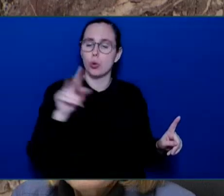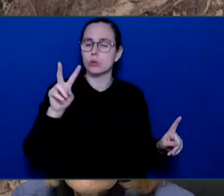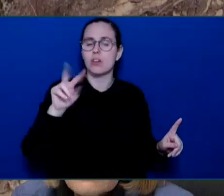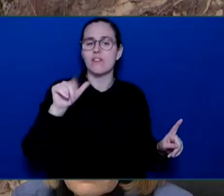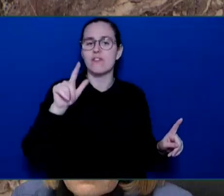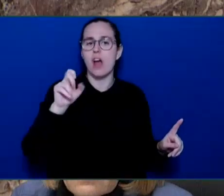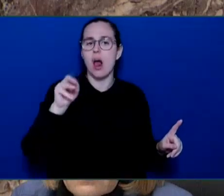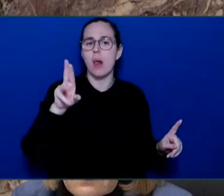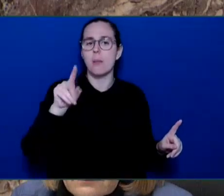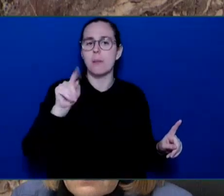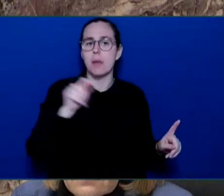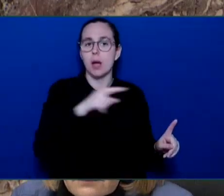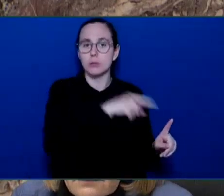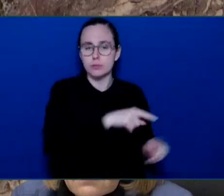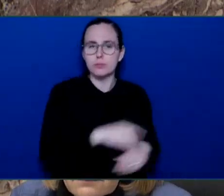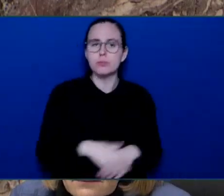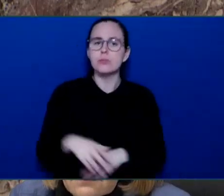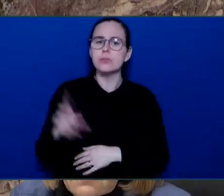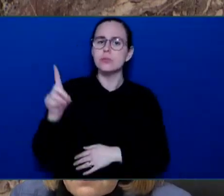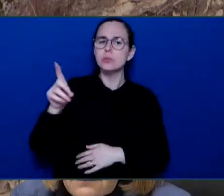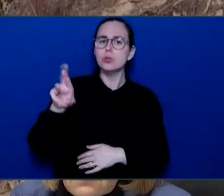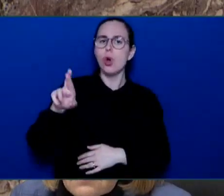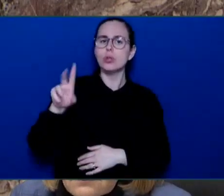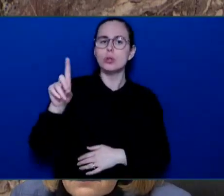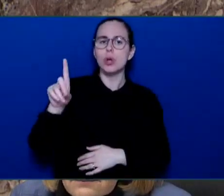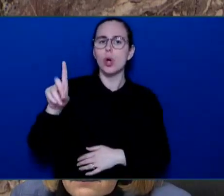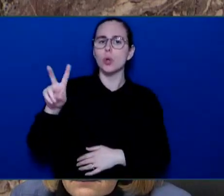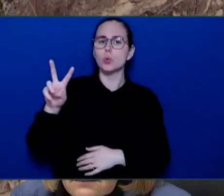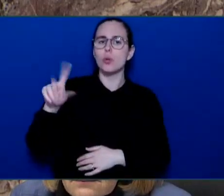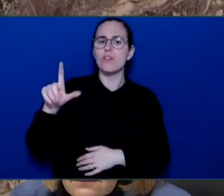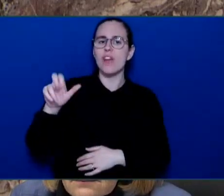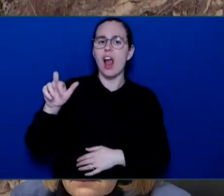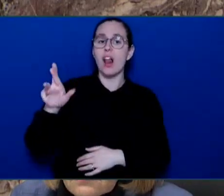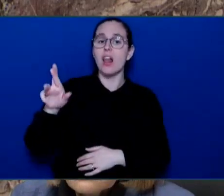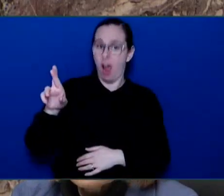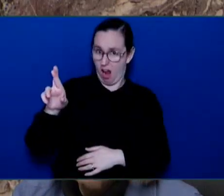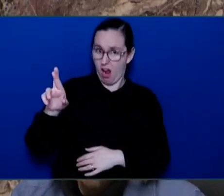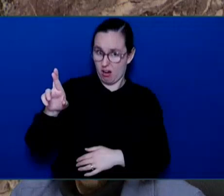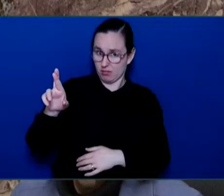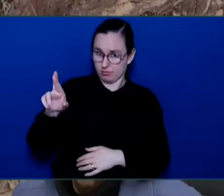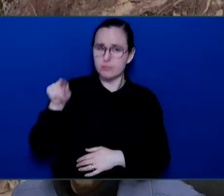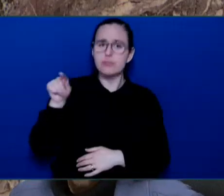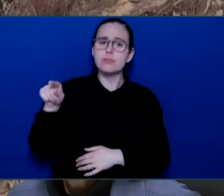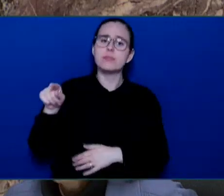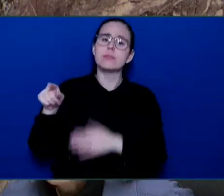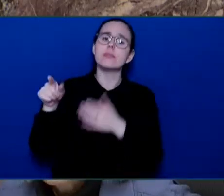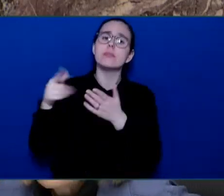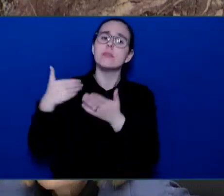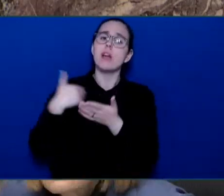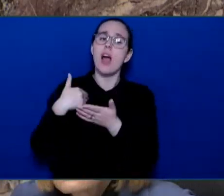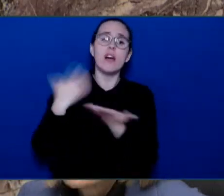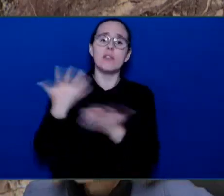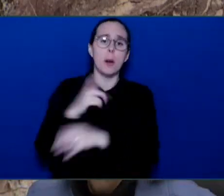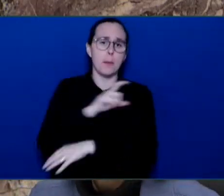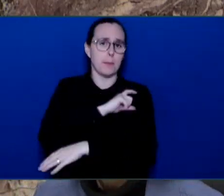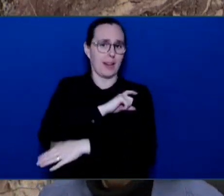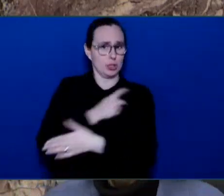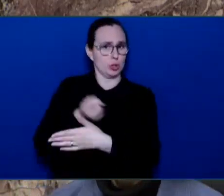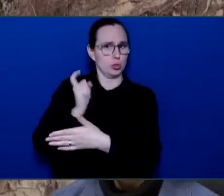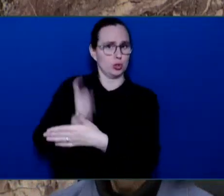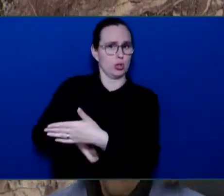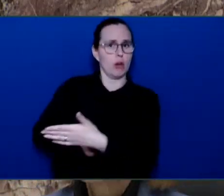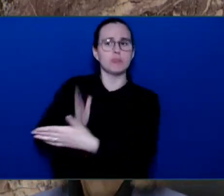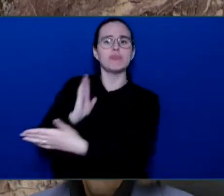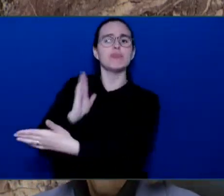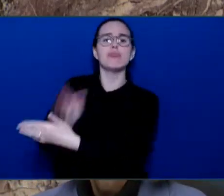who faced charges of sexual assault and interference against a child and was subsequently convicted, was